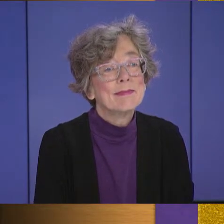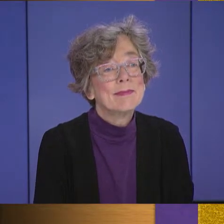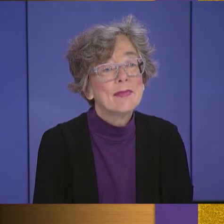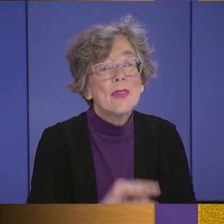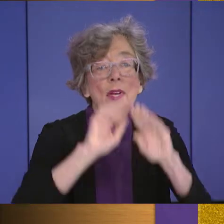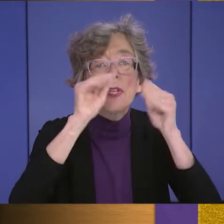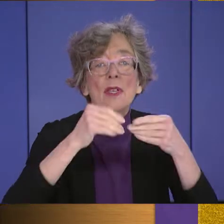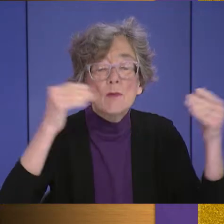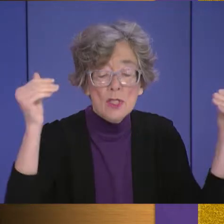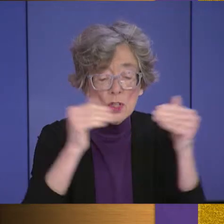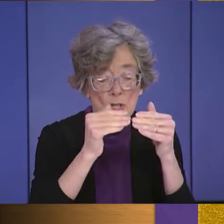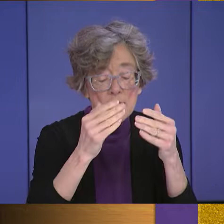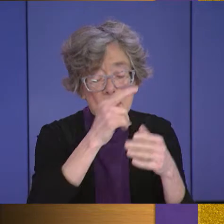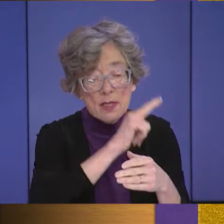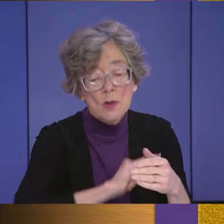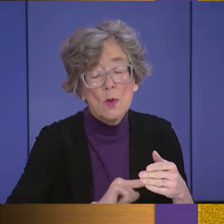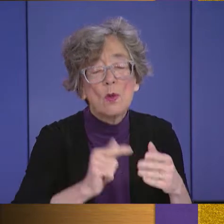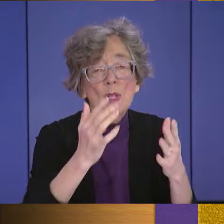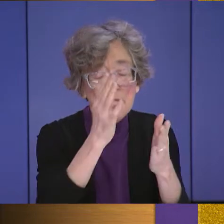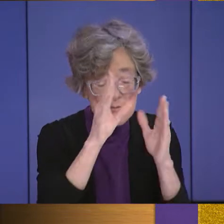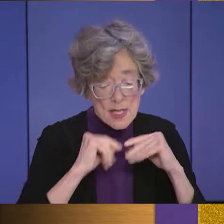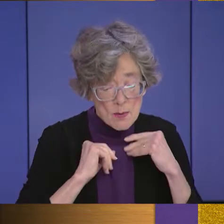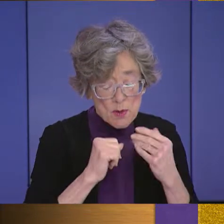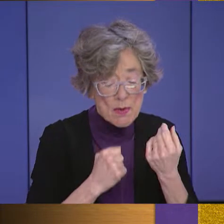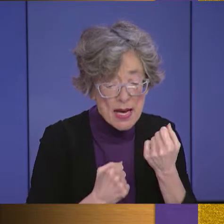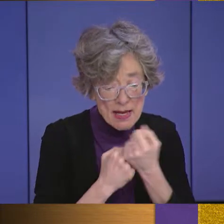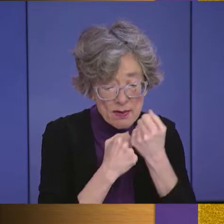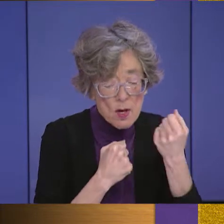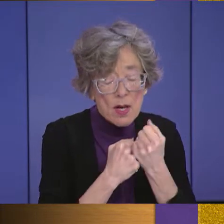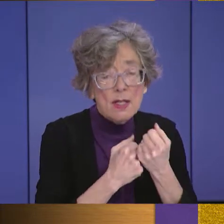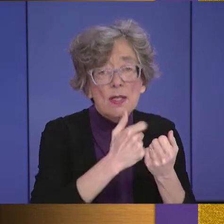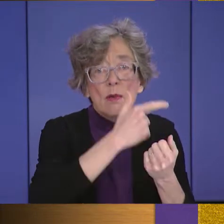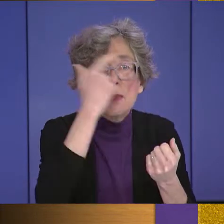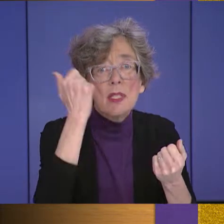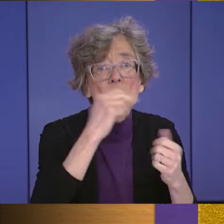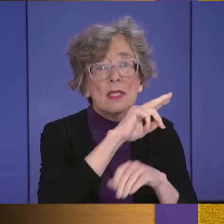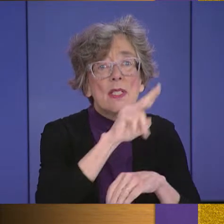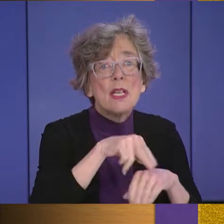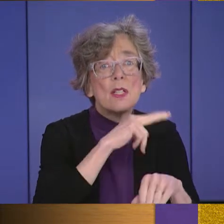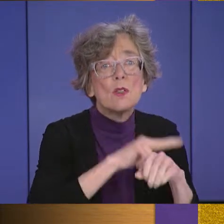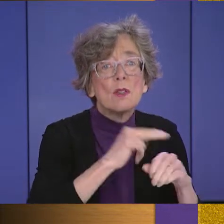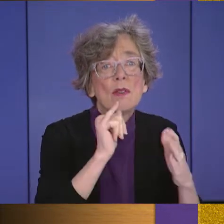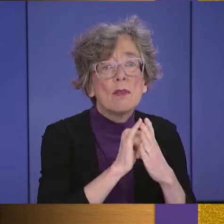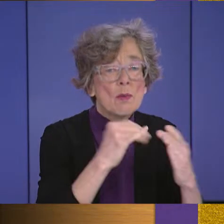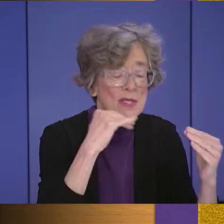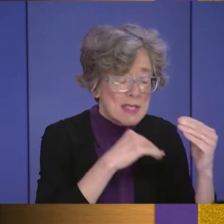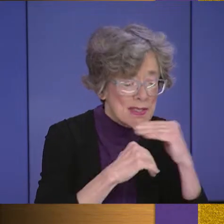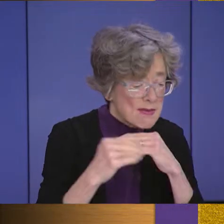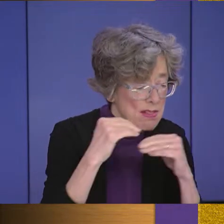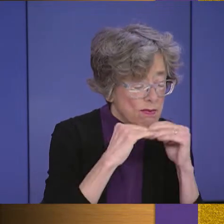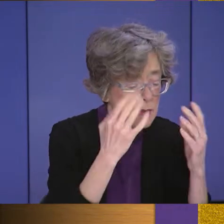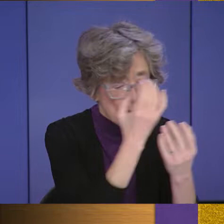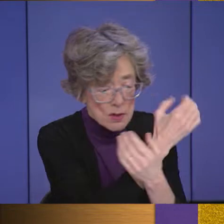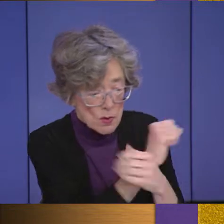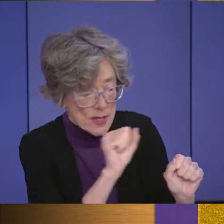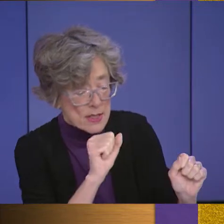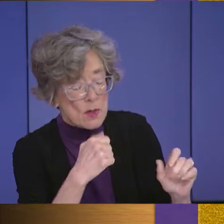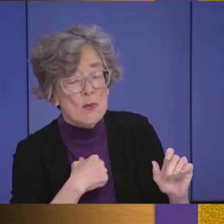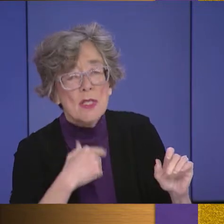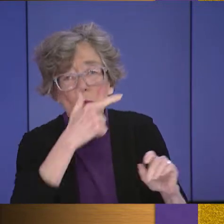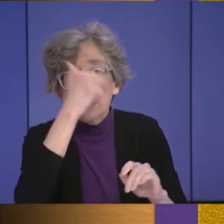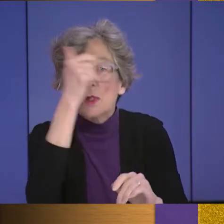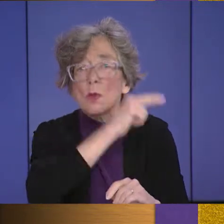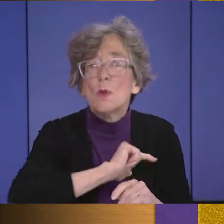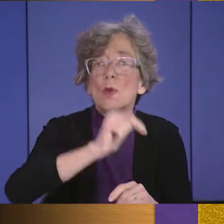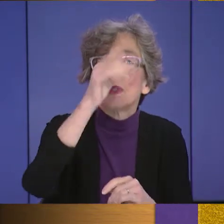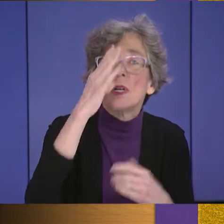Give me justice, O God, and plead my cause against the nation that is faithless. From the deceitful and cunning rescue me, for you, O God,